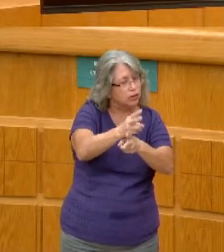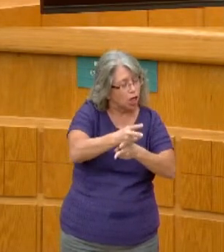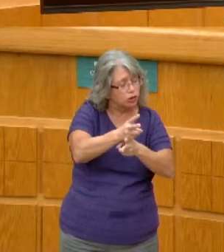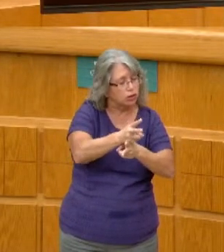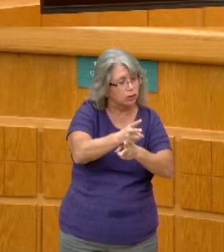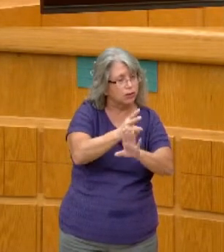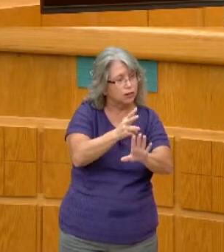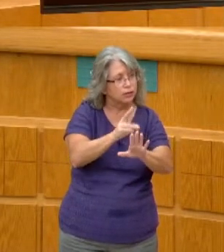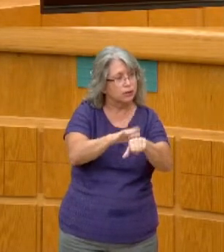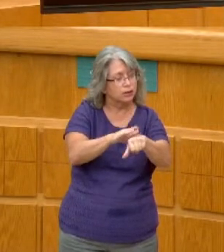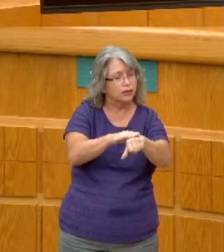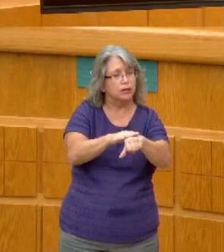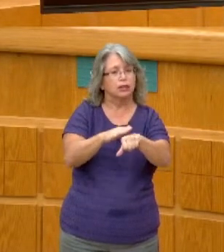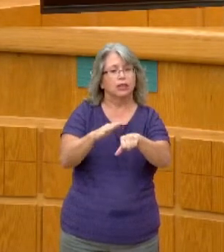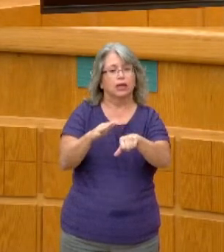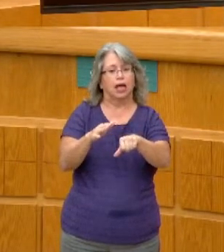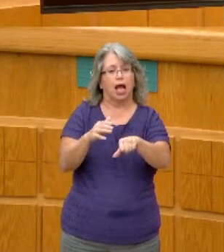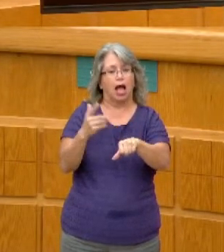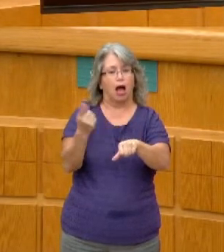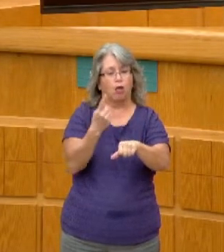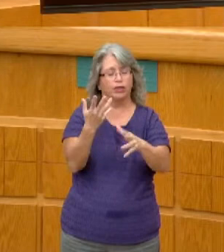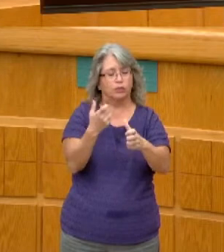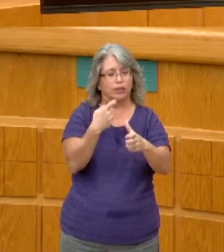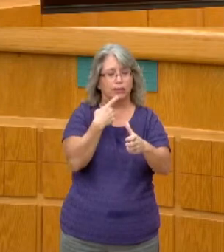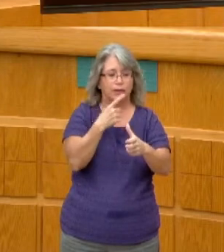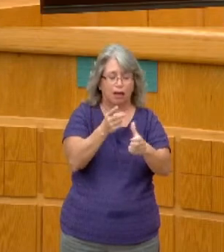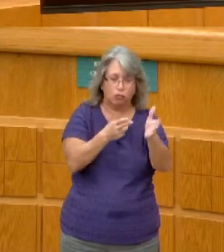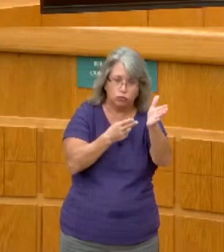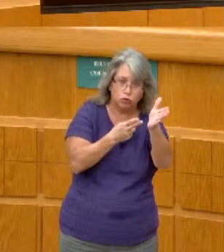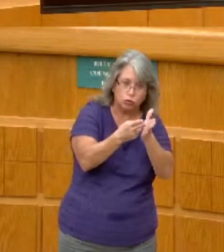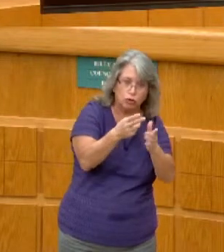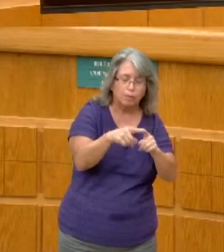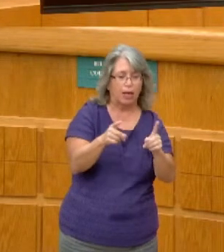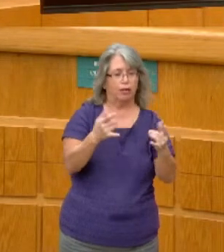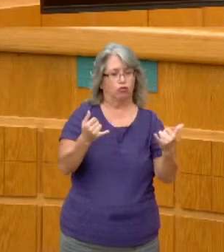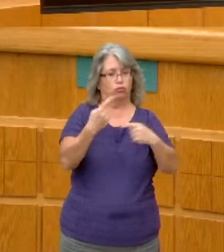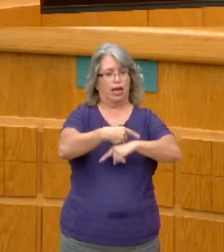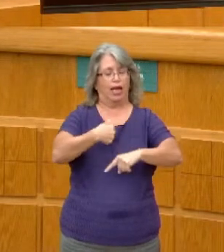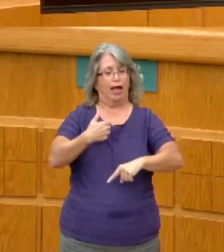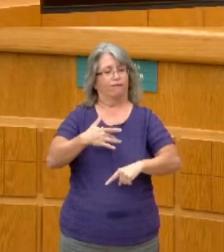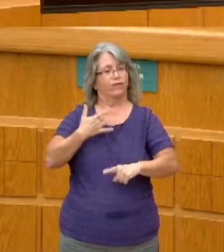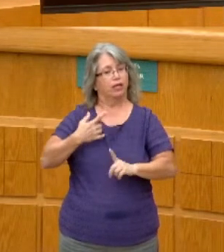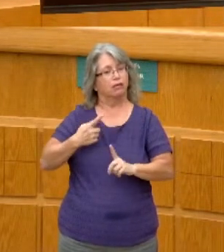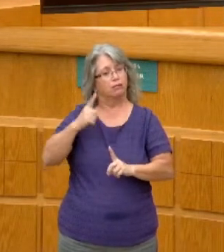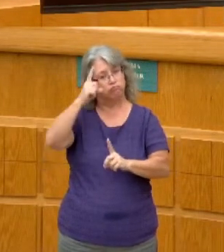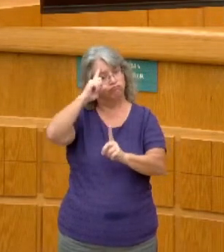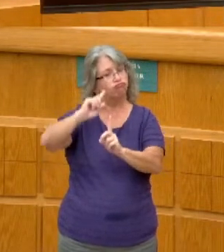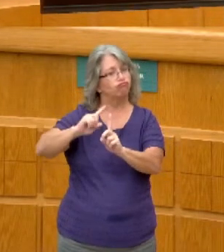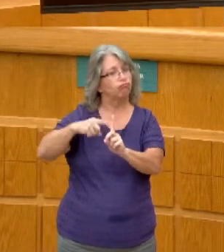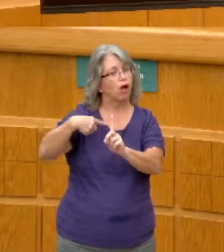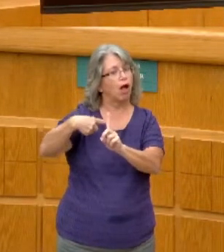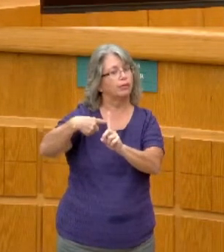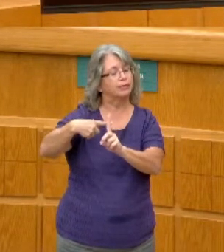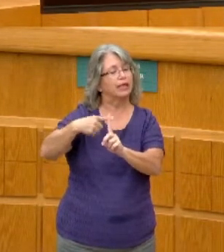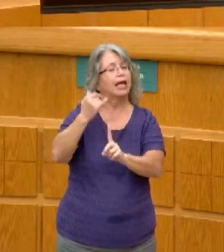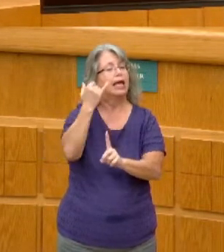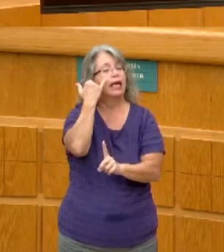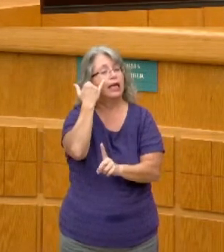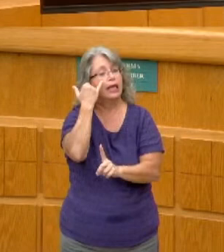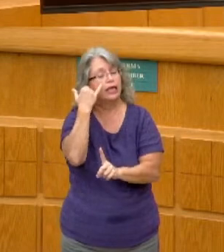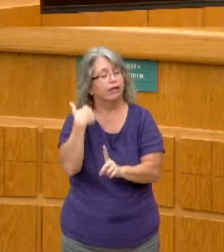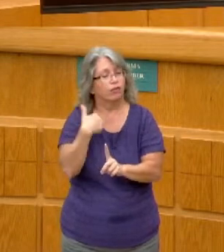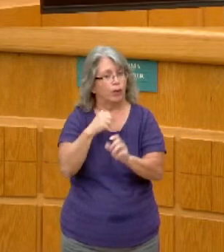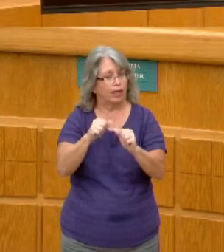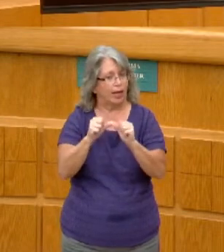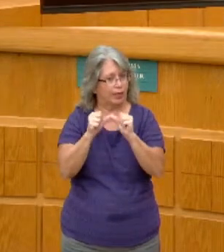I always try to tell it like it is, but today I am much more optimistic if we can continue doing what we